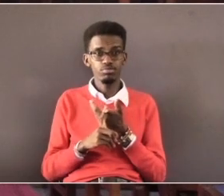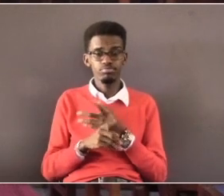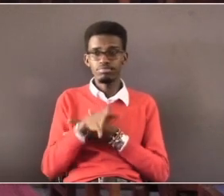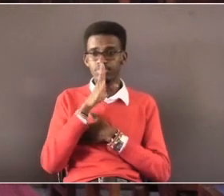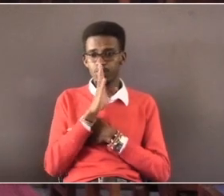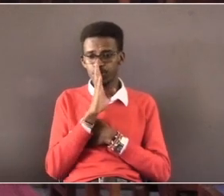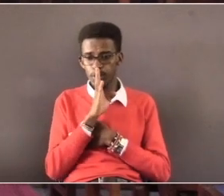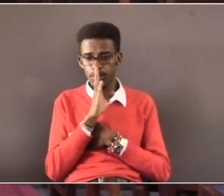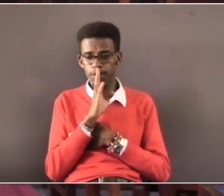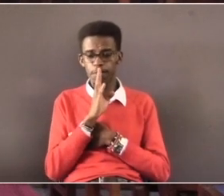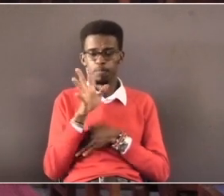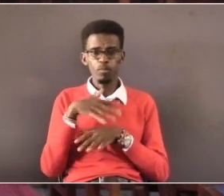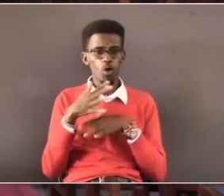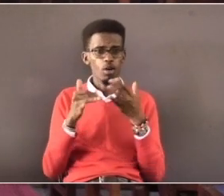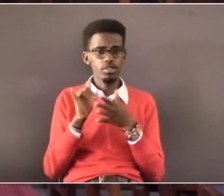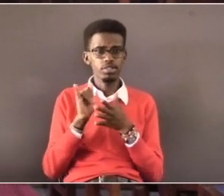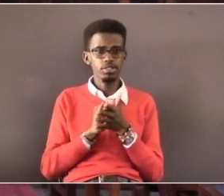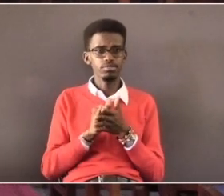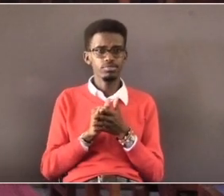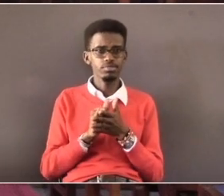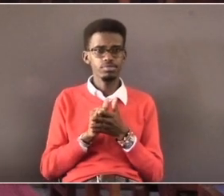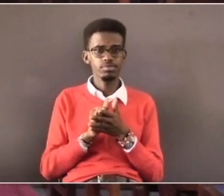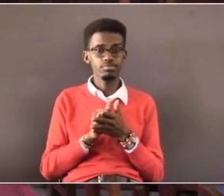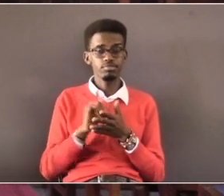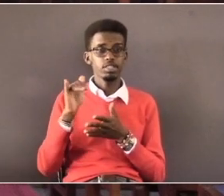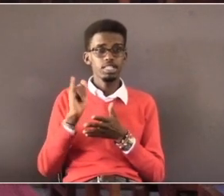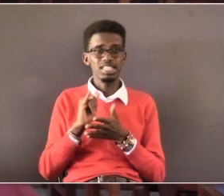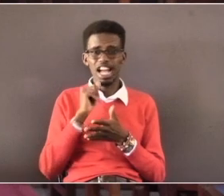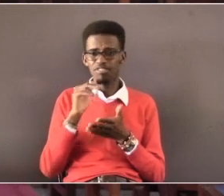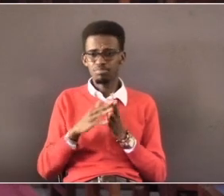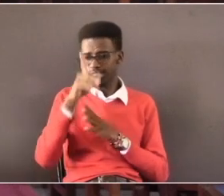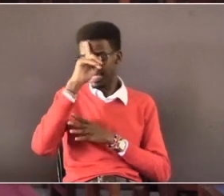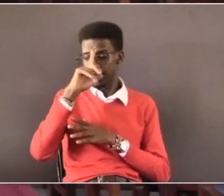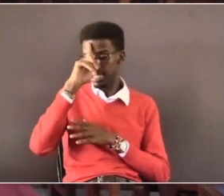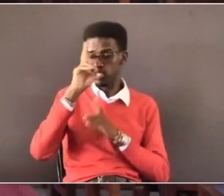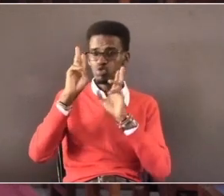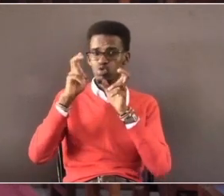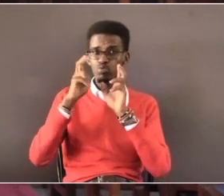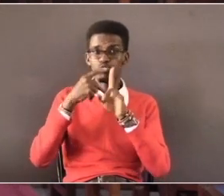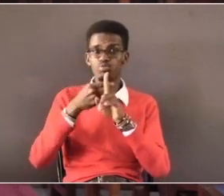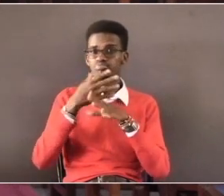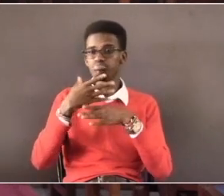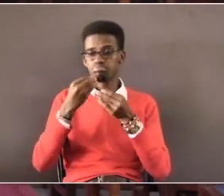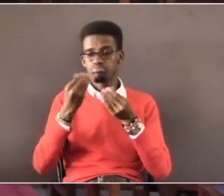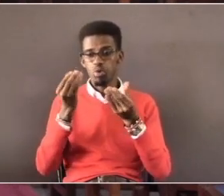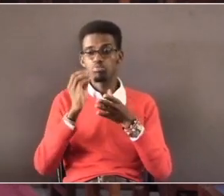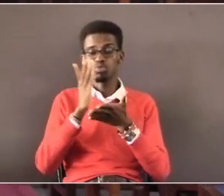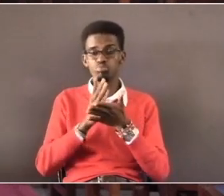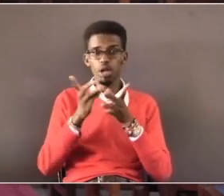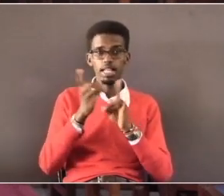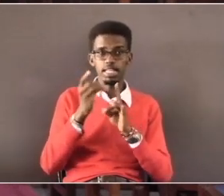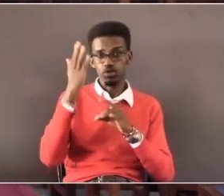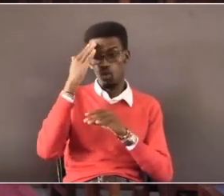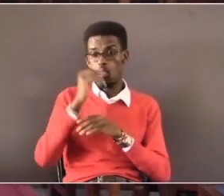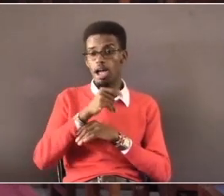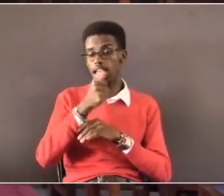lending and borrowing and all that. It doesn't have to be such a serious topic from the word go. Yes, you're dating, you're getting to know each